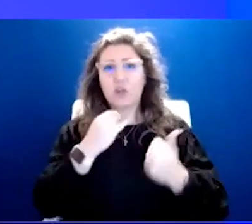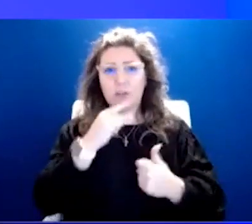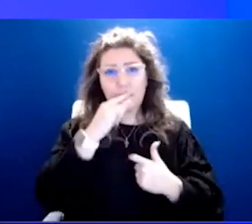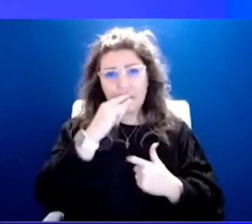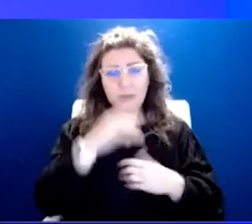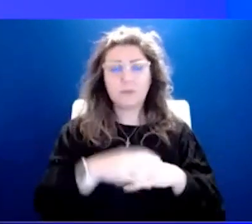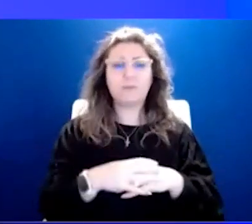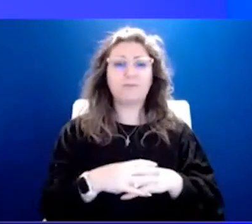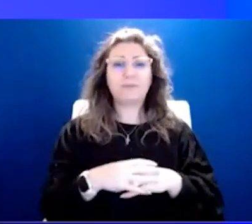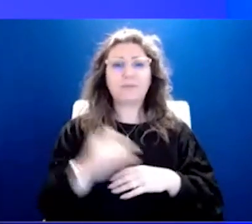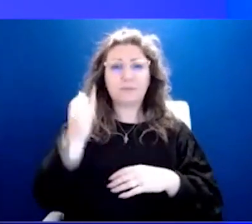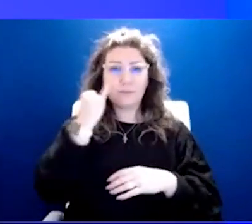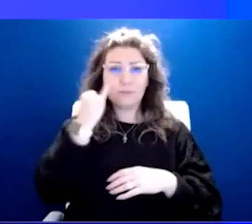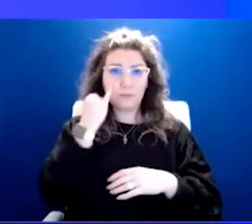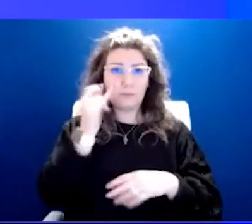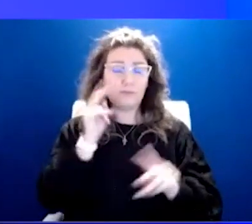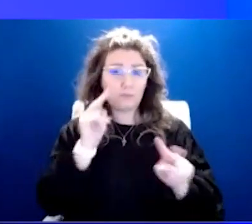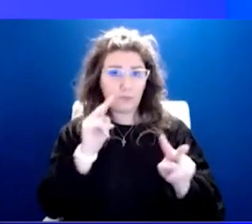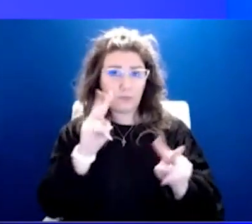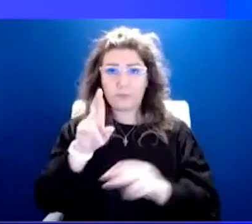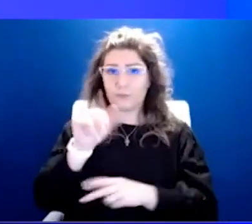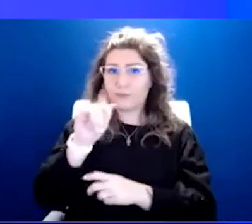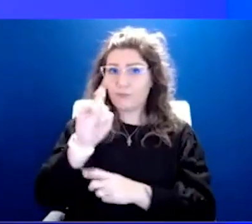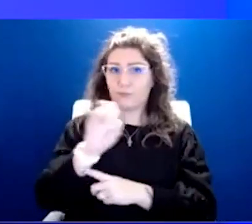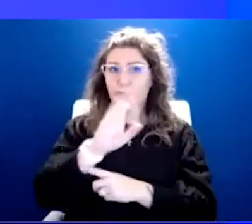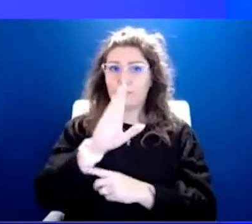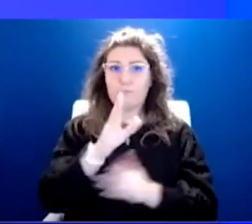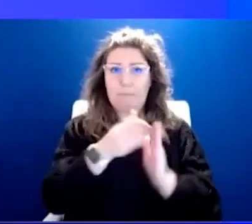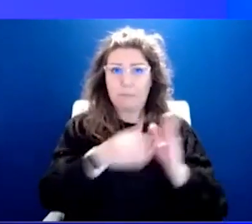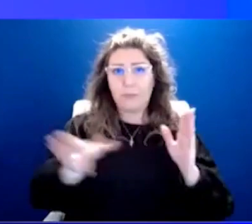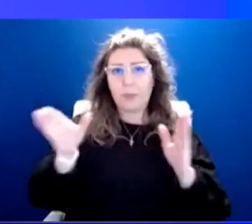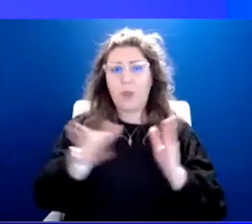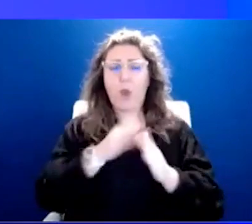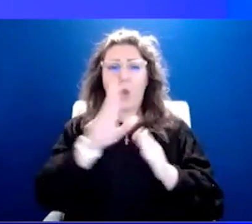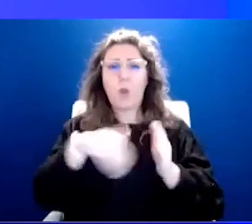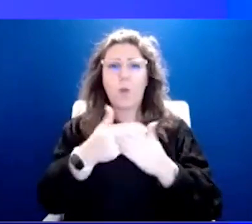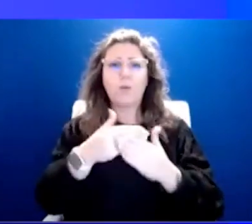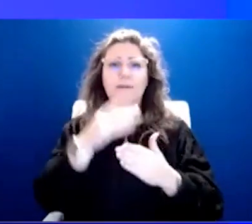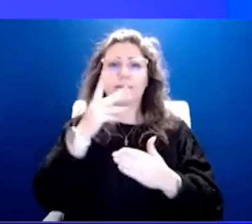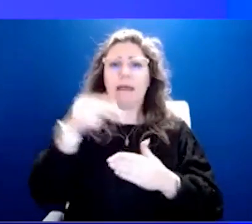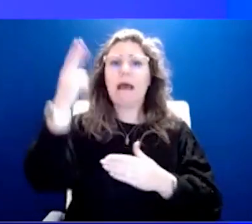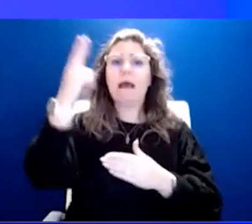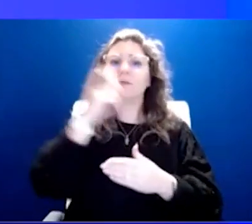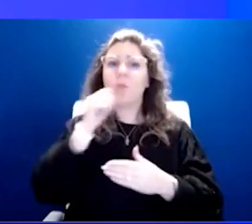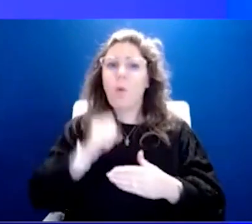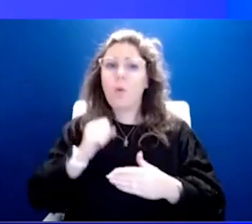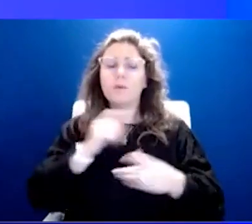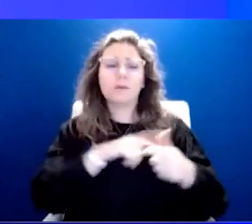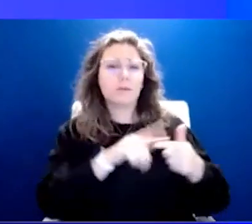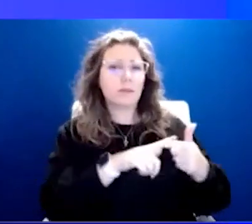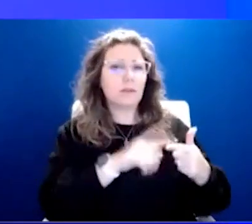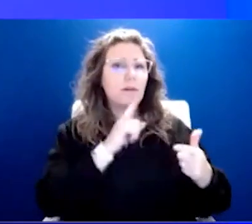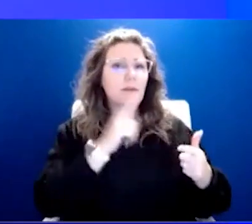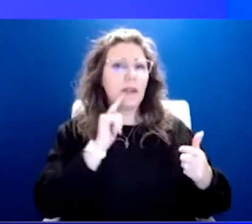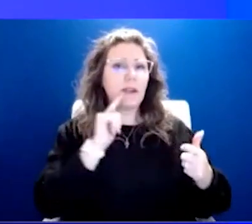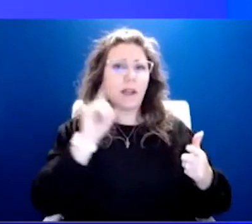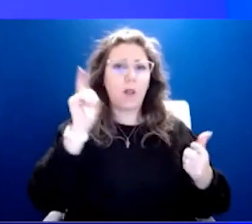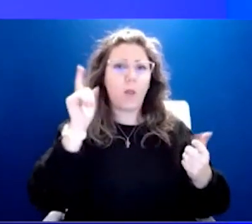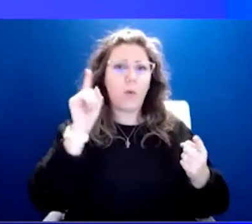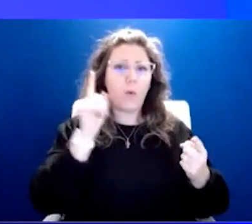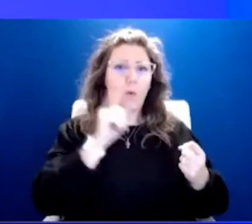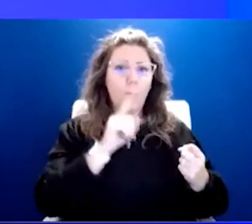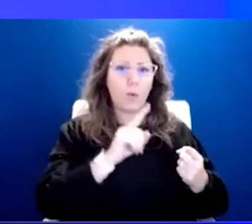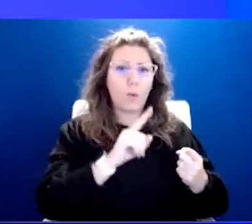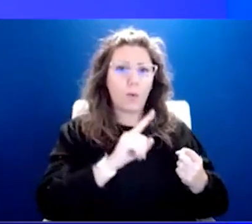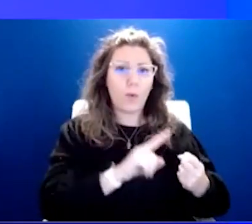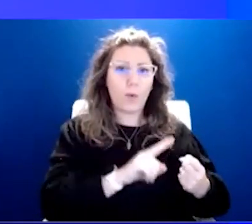at the rates of vaccination across every age group, it's the highest in the oldest age group, and it goes down, down, down, all the way down to the youngest